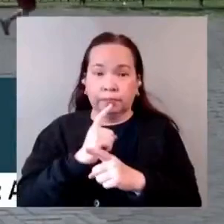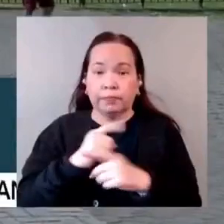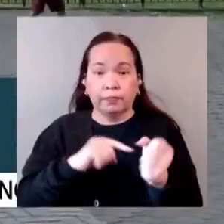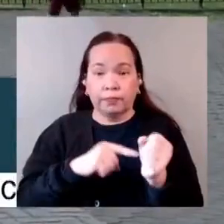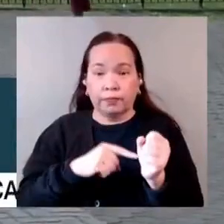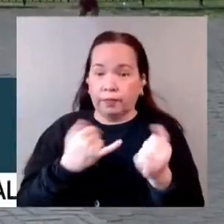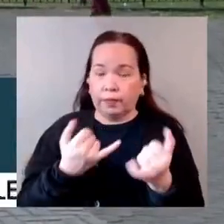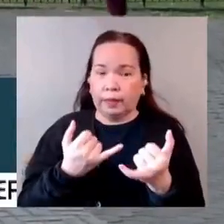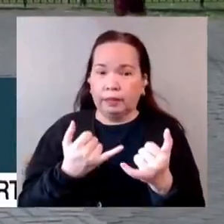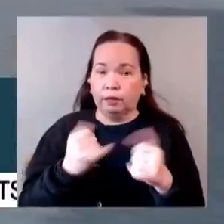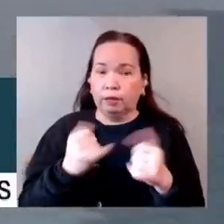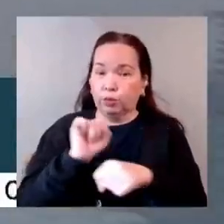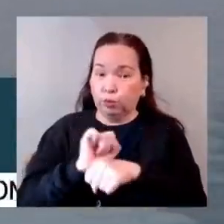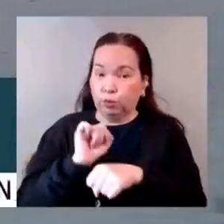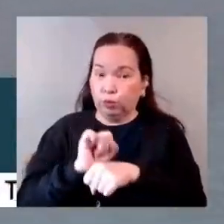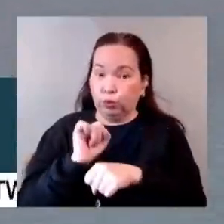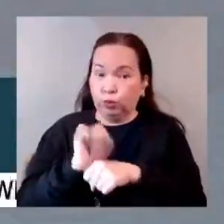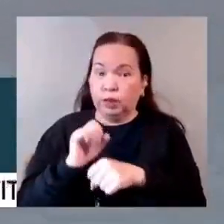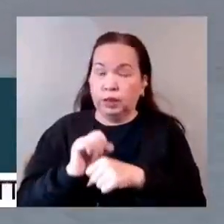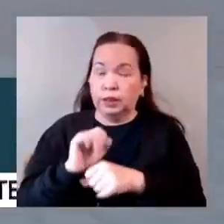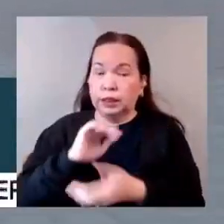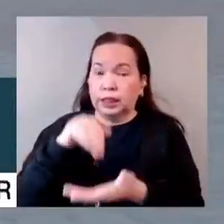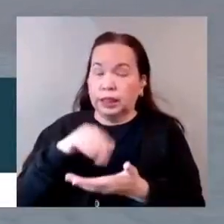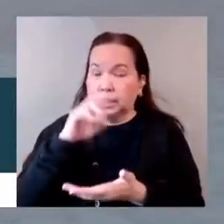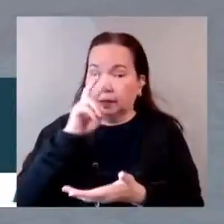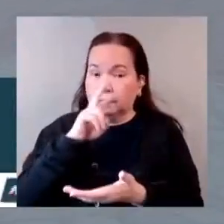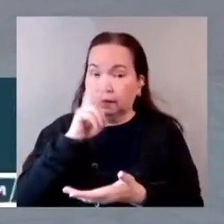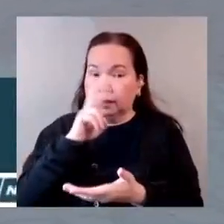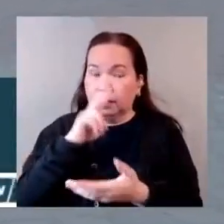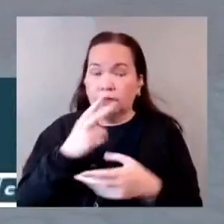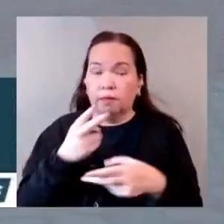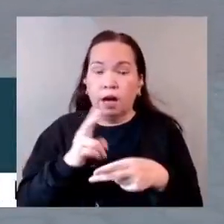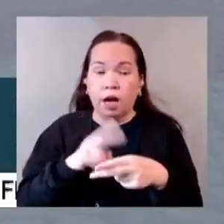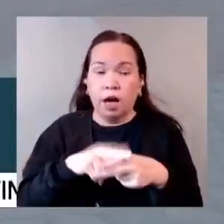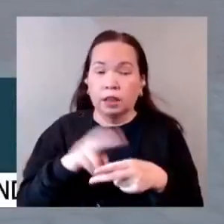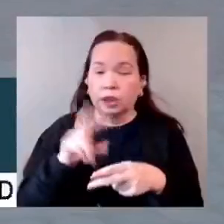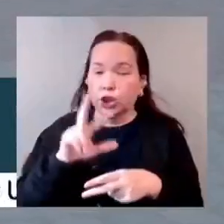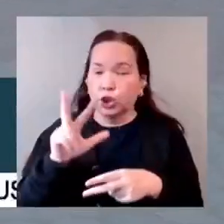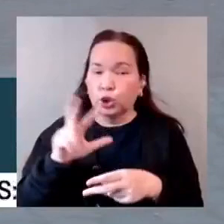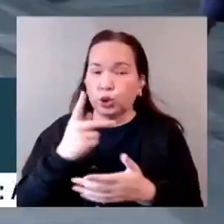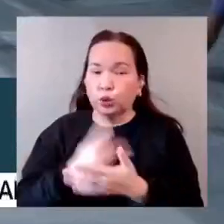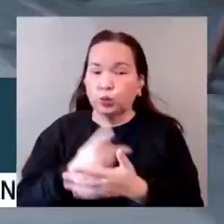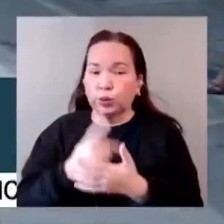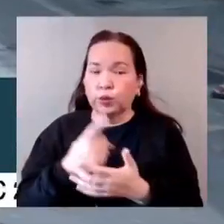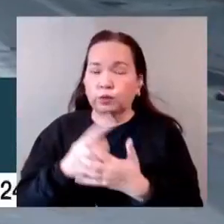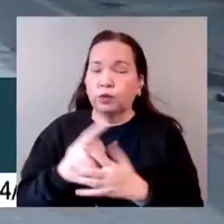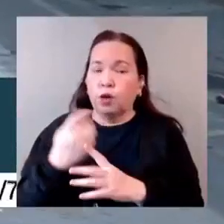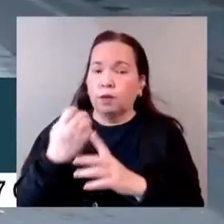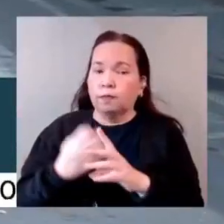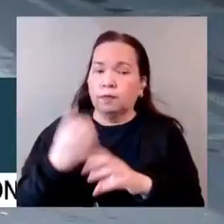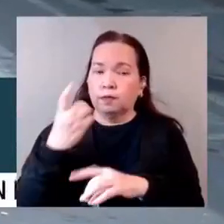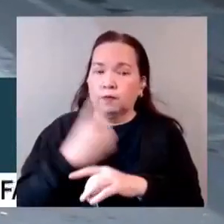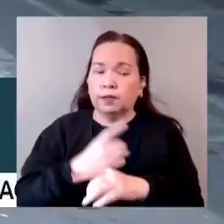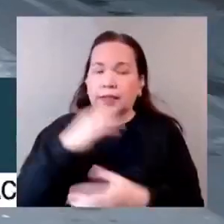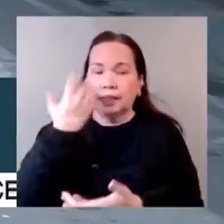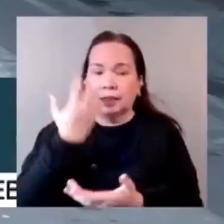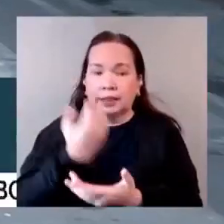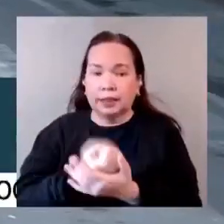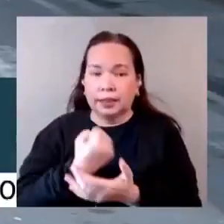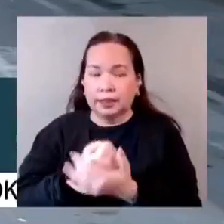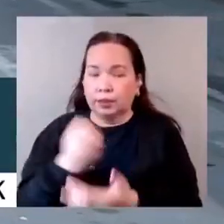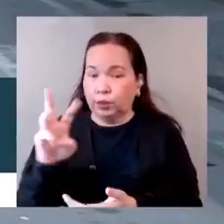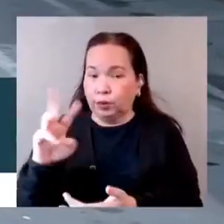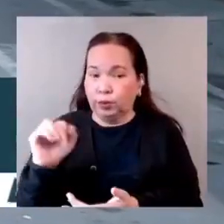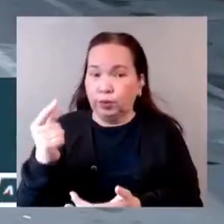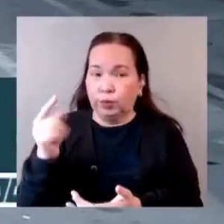in Central Visayas region will get an adjustment of 33 pesos for their daily wage. This came after the approval of Wage